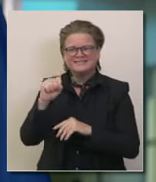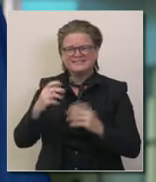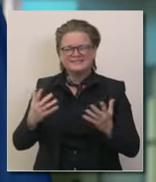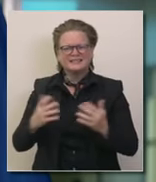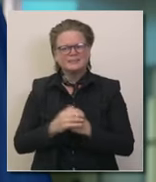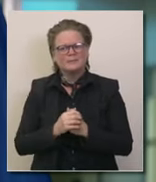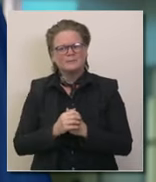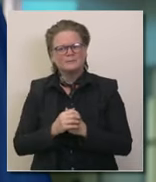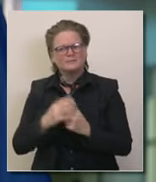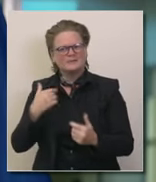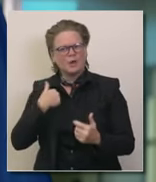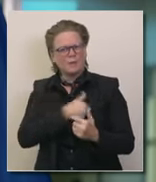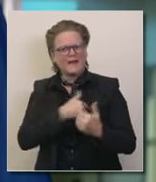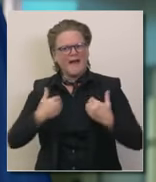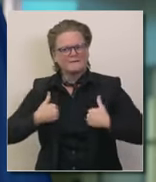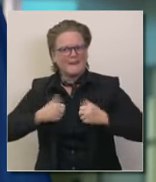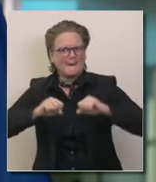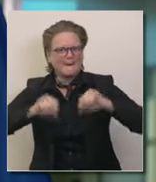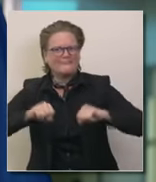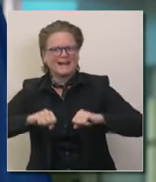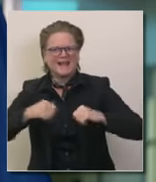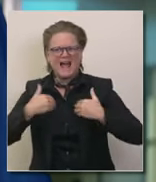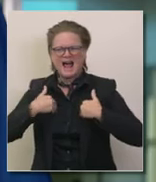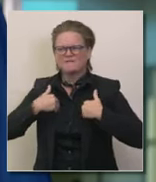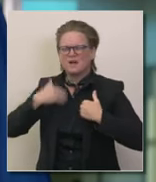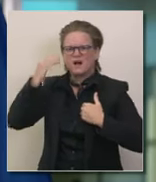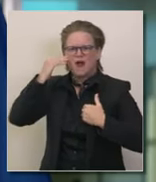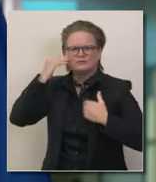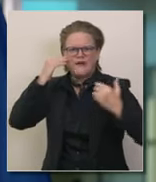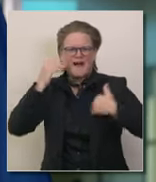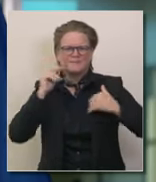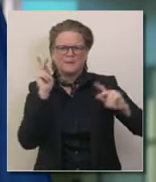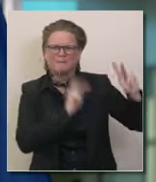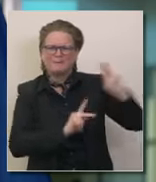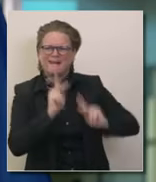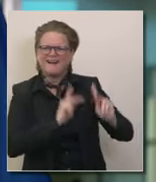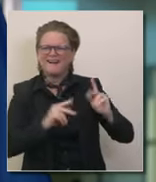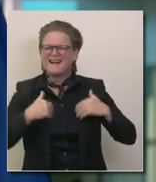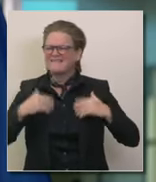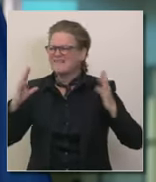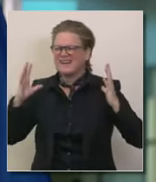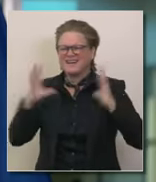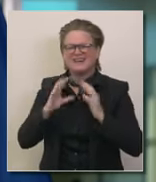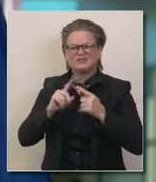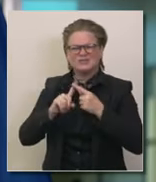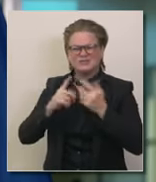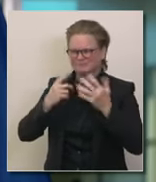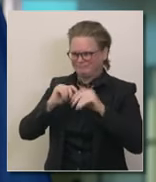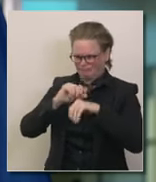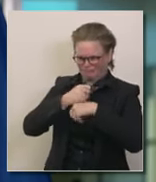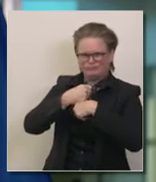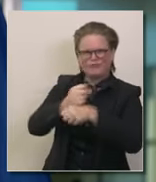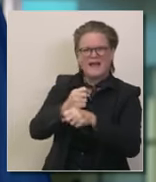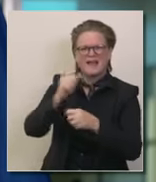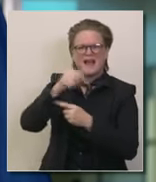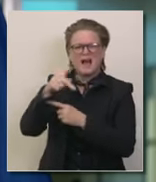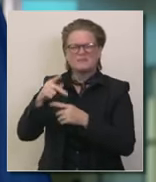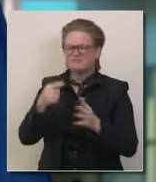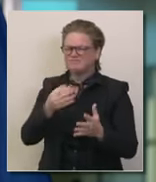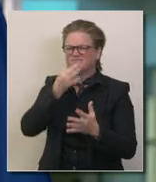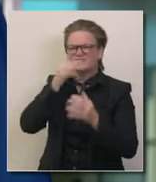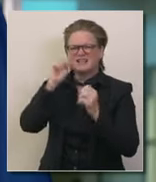the experience we've had and the knowledge now we have of the effectiveness of these apps that we can see some